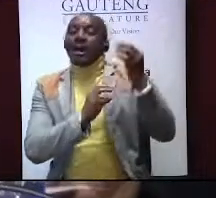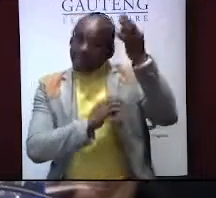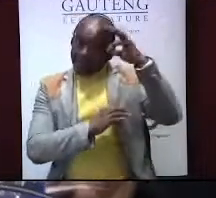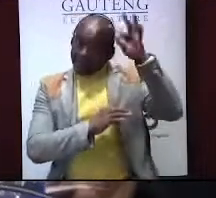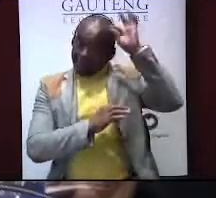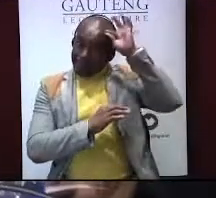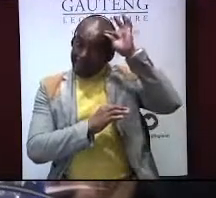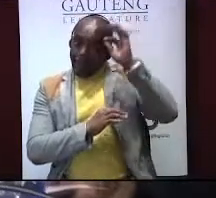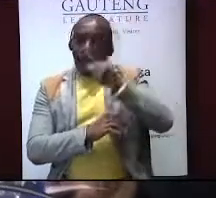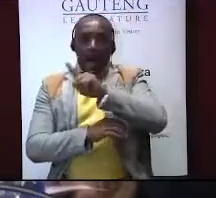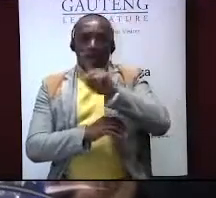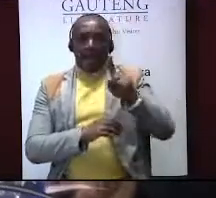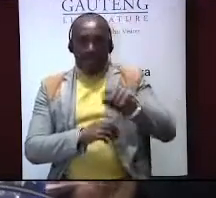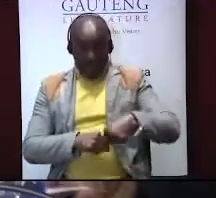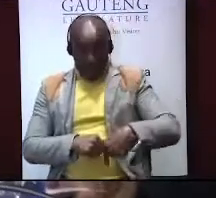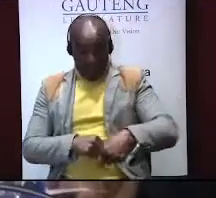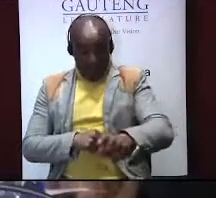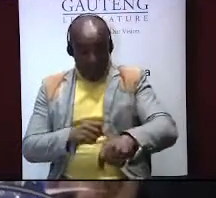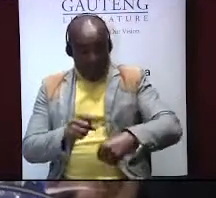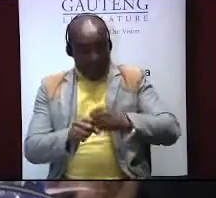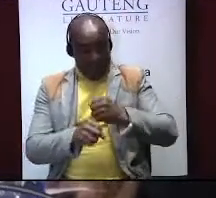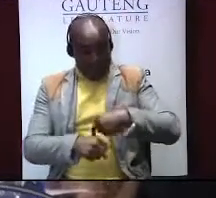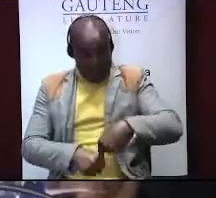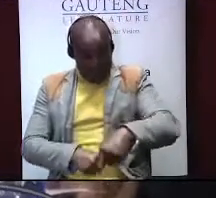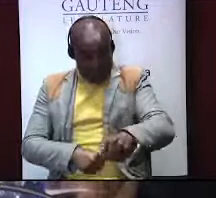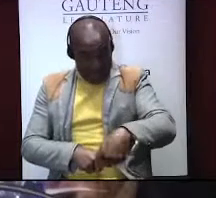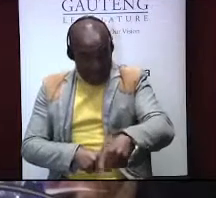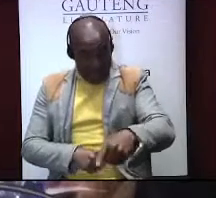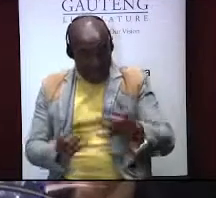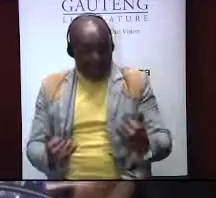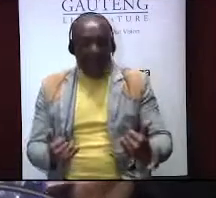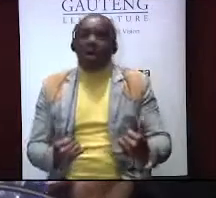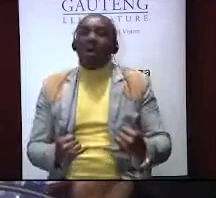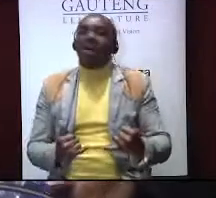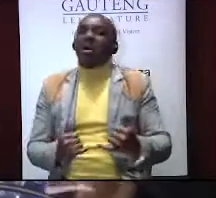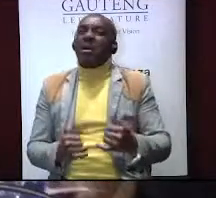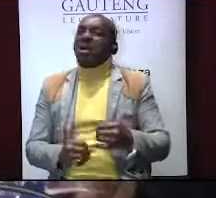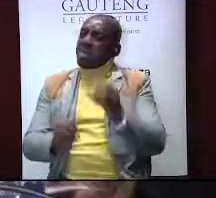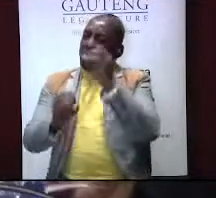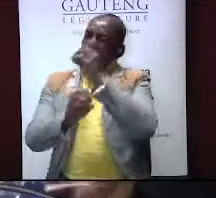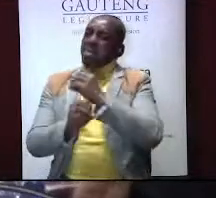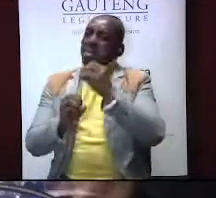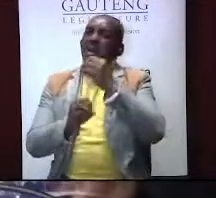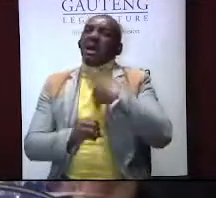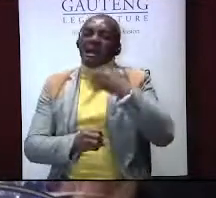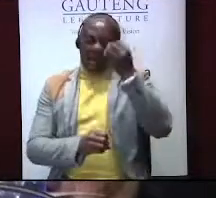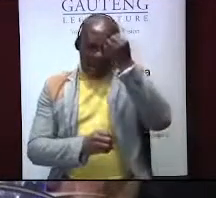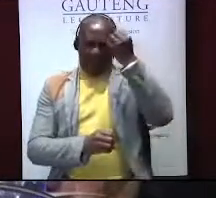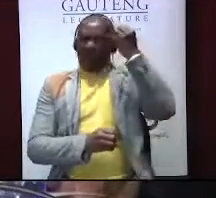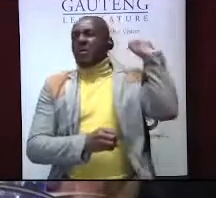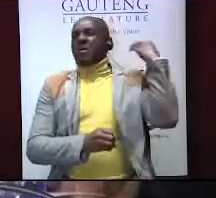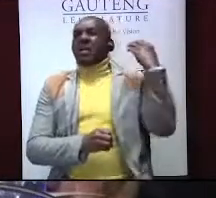is vice versa. We forgot who we are as the church.